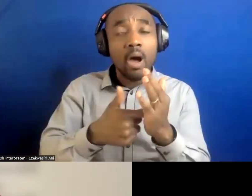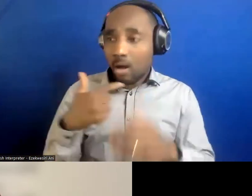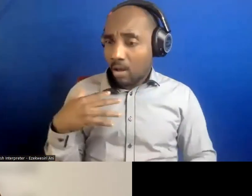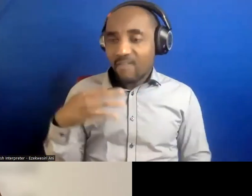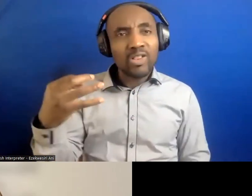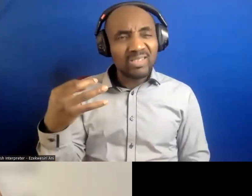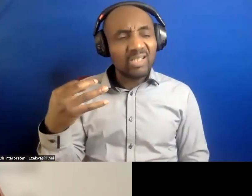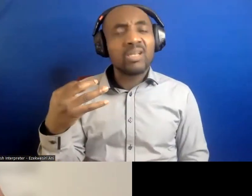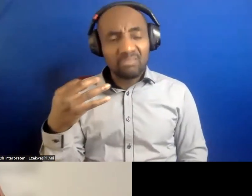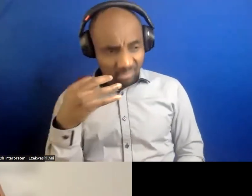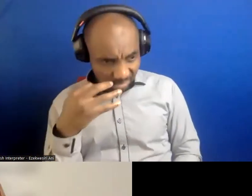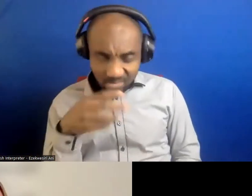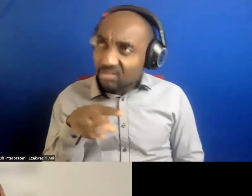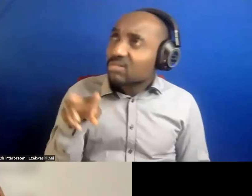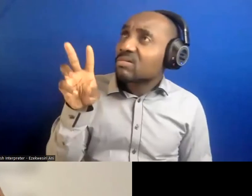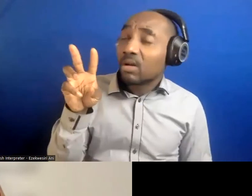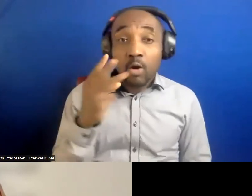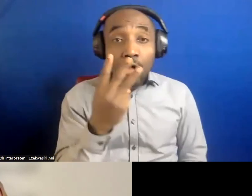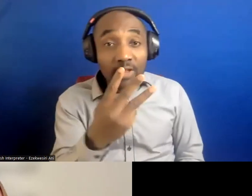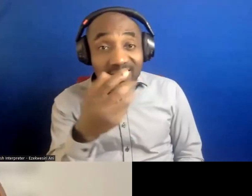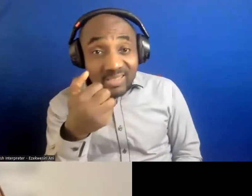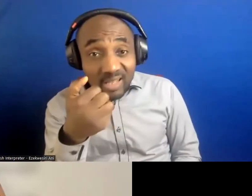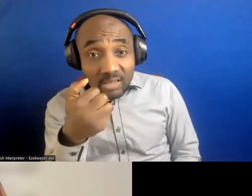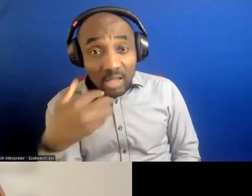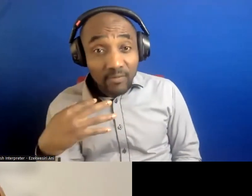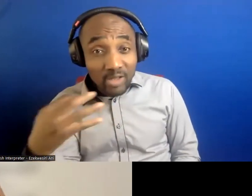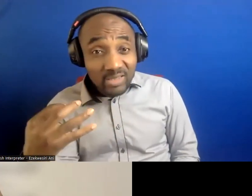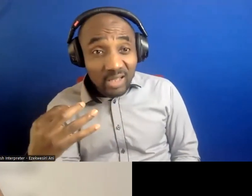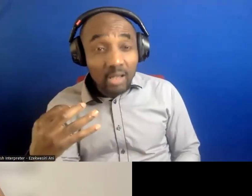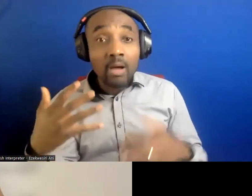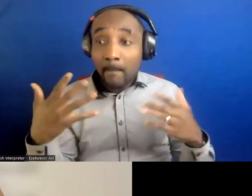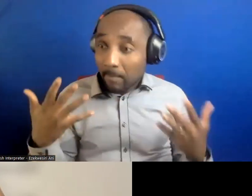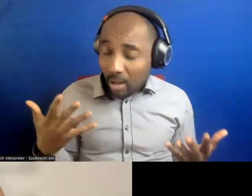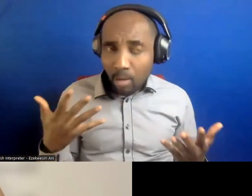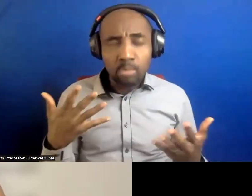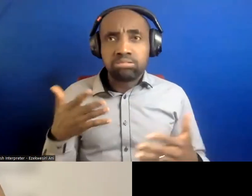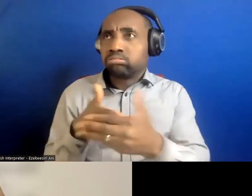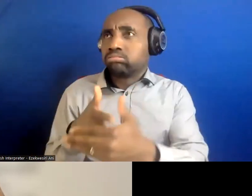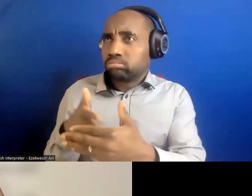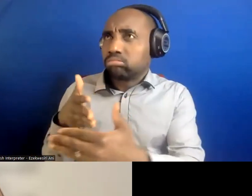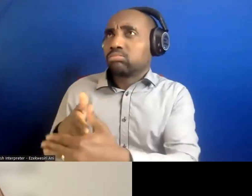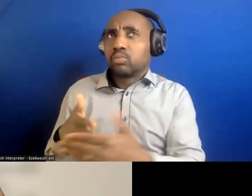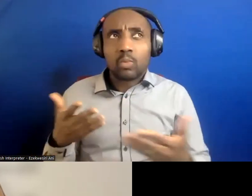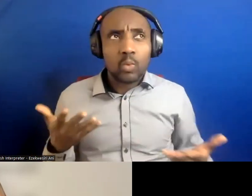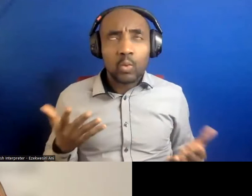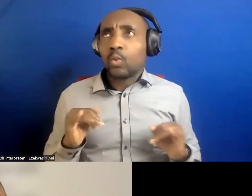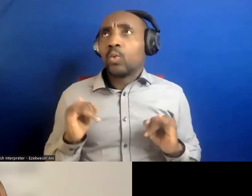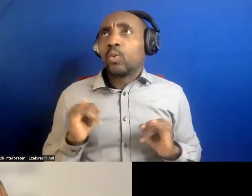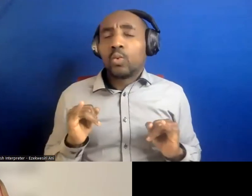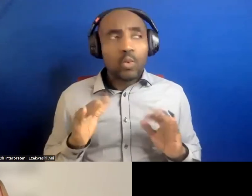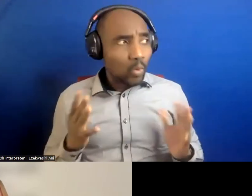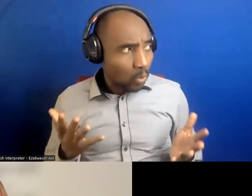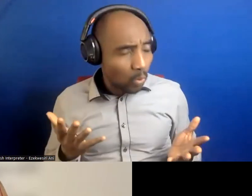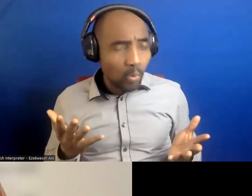volunteering as a 36-year-old, but you're having to overcome the fact that actually